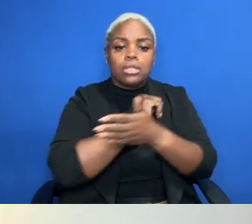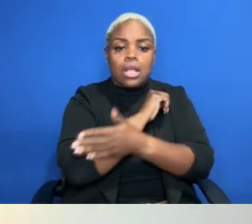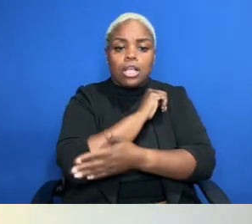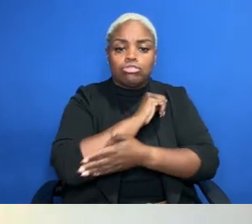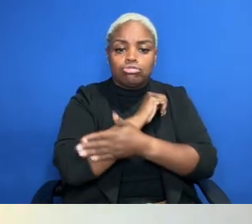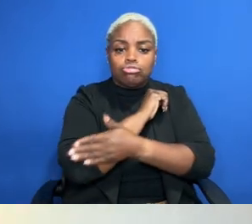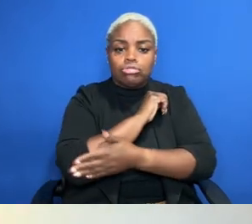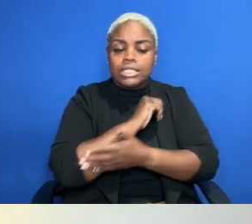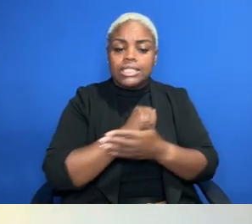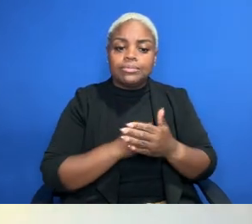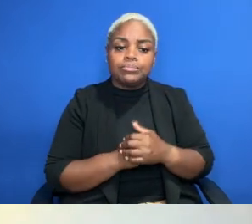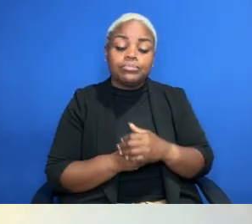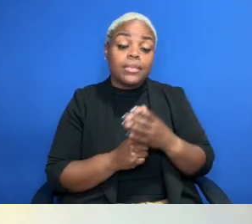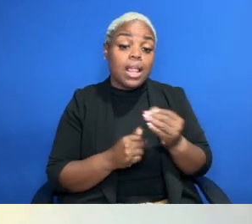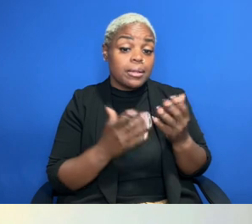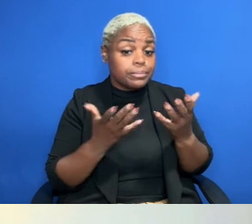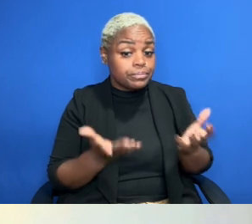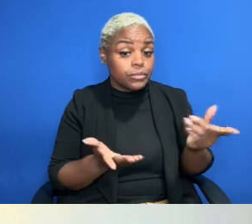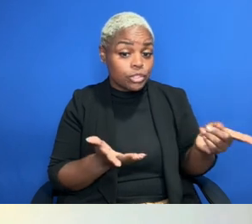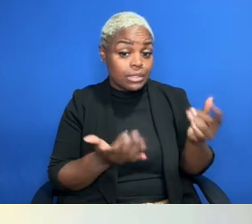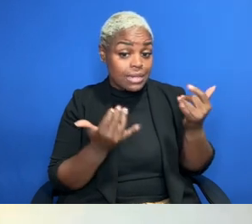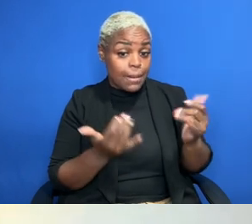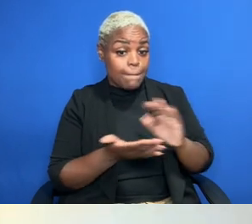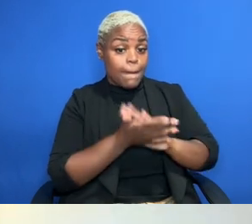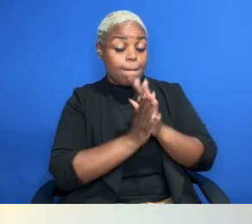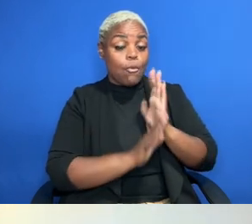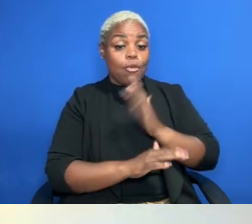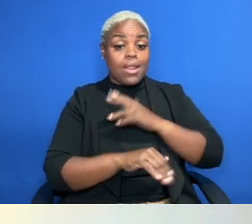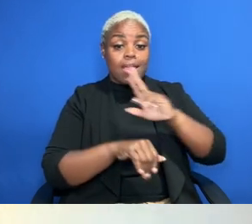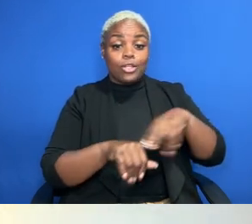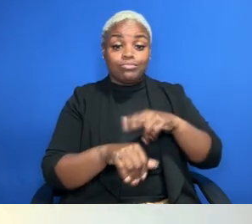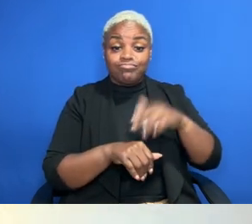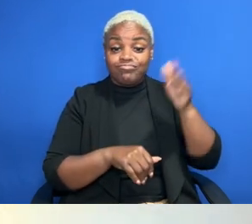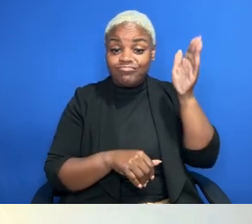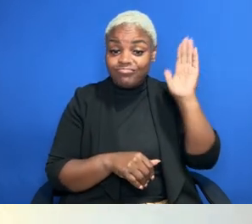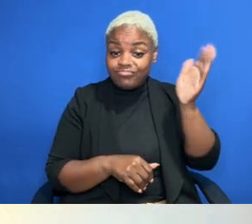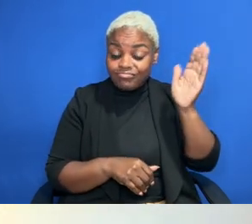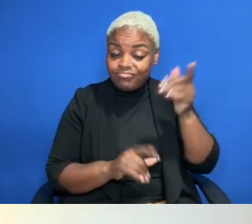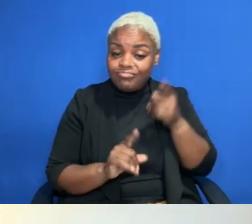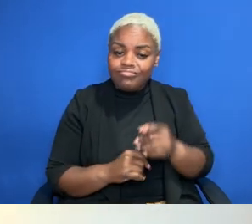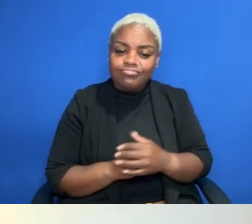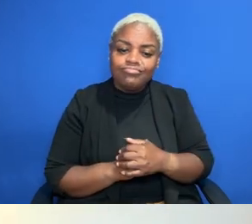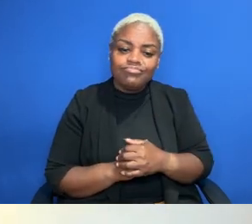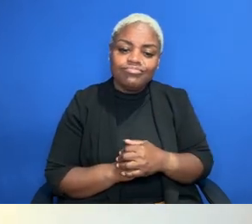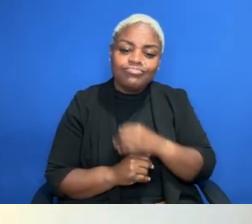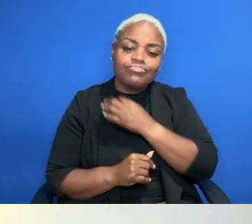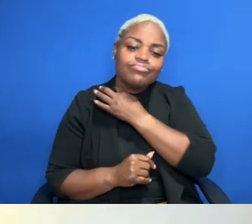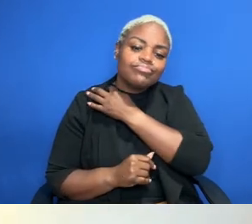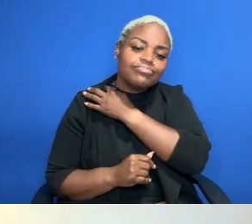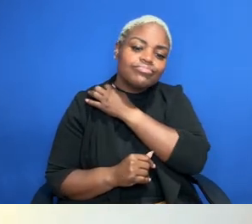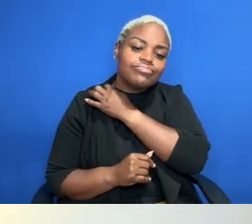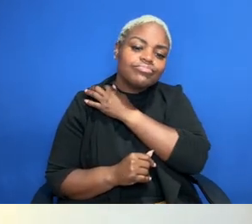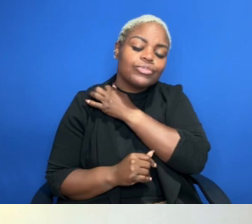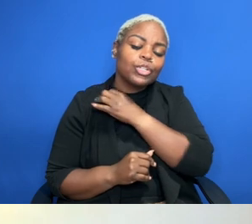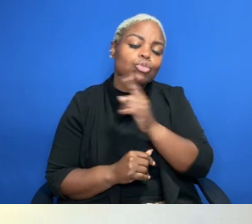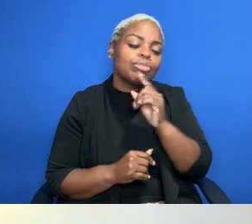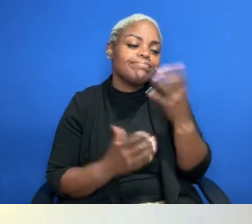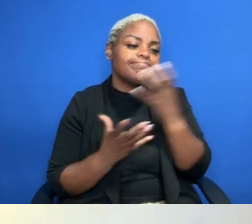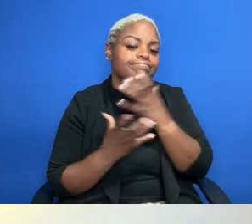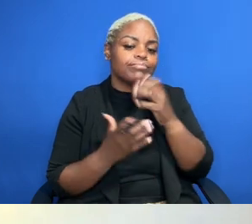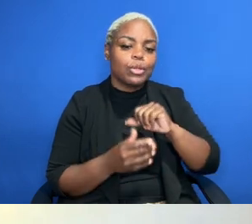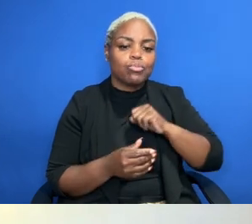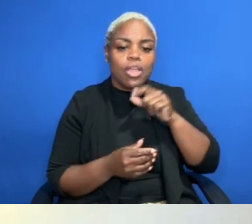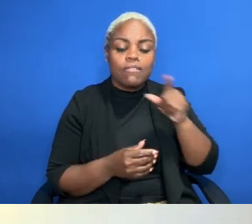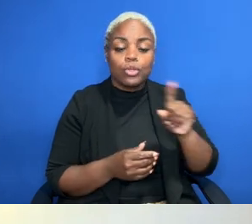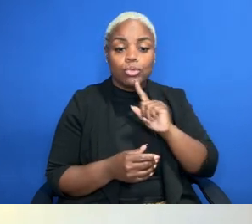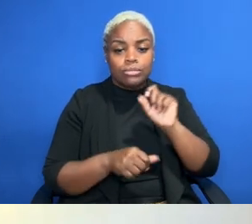families across the country. And so she's now become our our national spokesperson, just